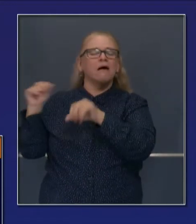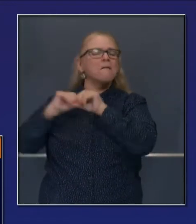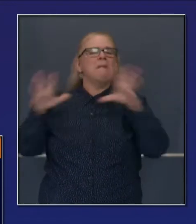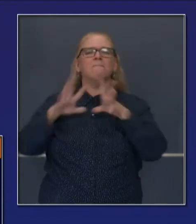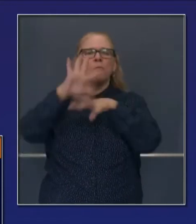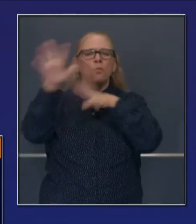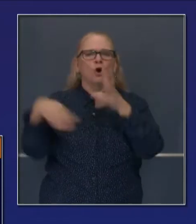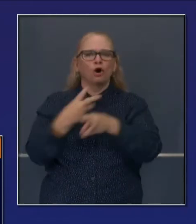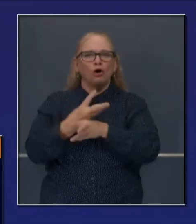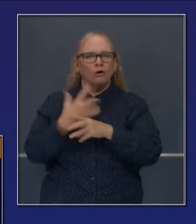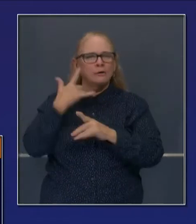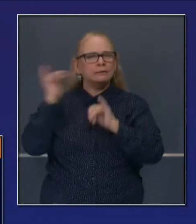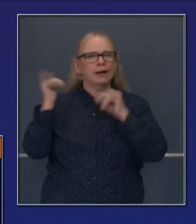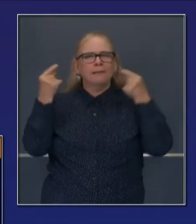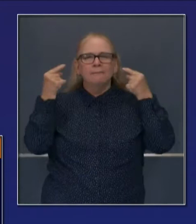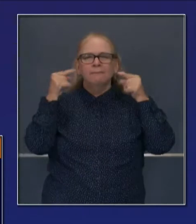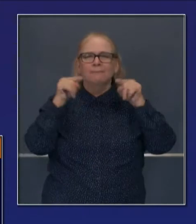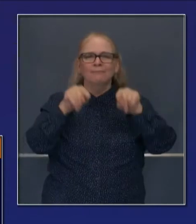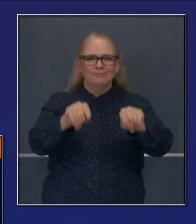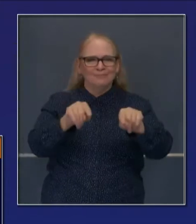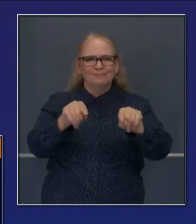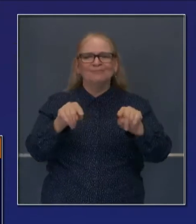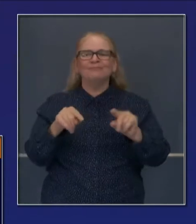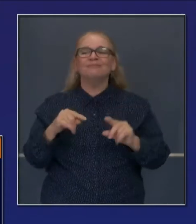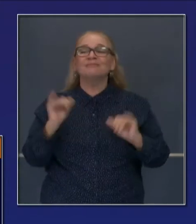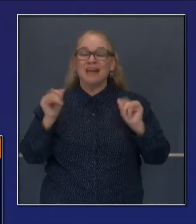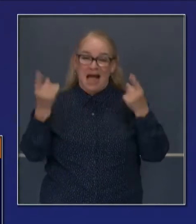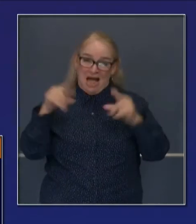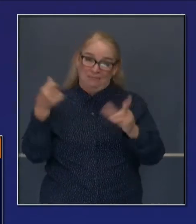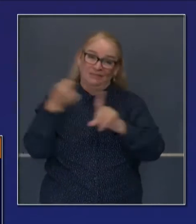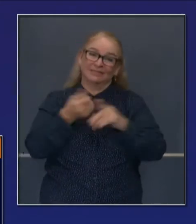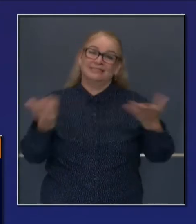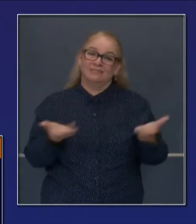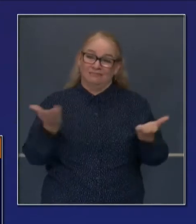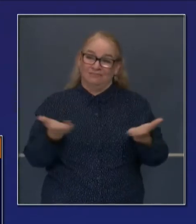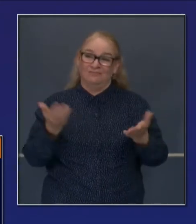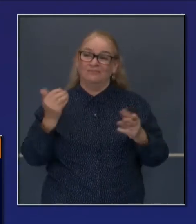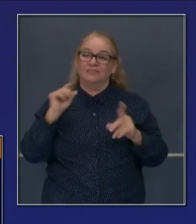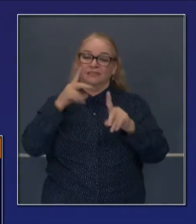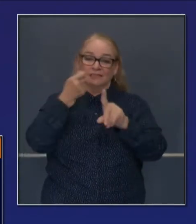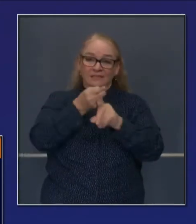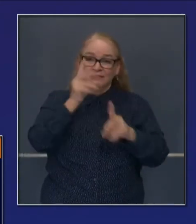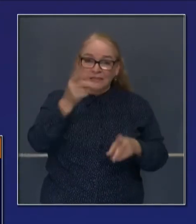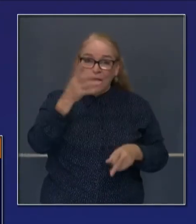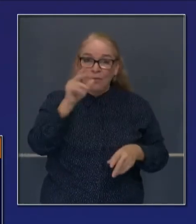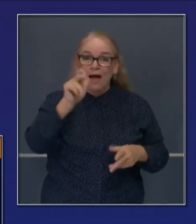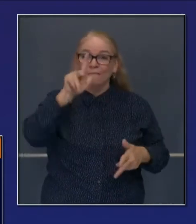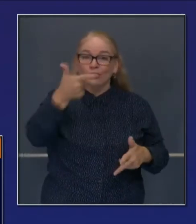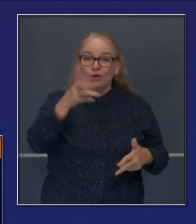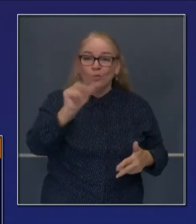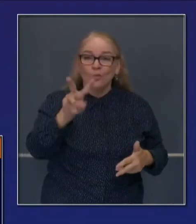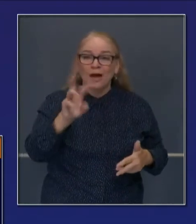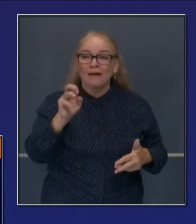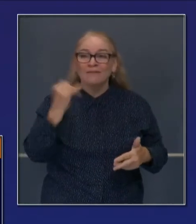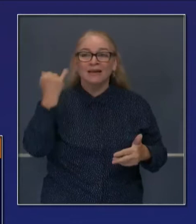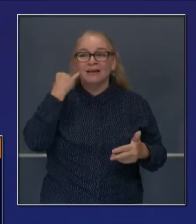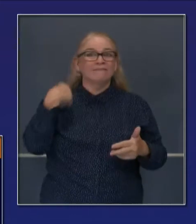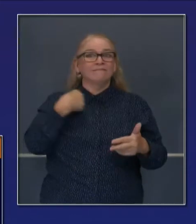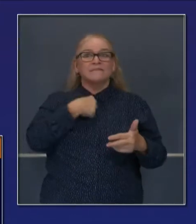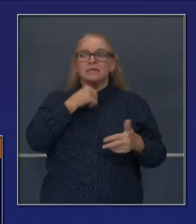of what can happen if we let our guard down here across not only the United States, but around the rest of the world.